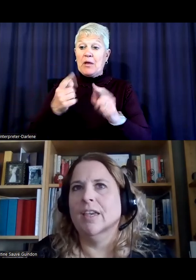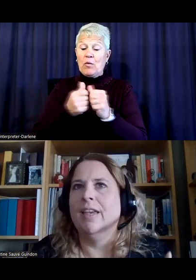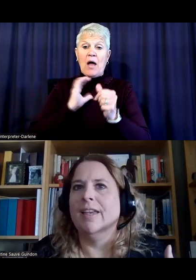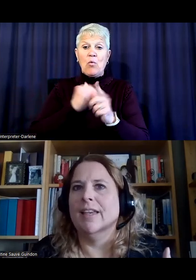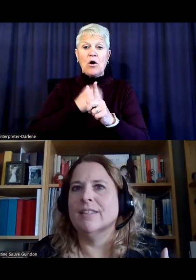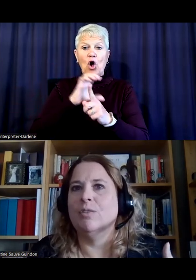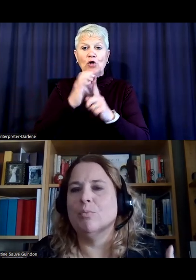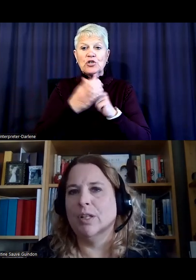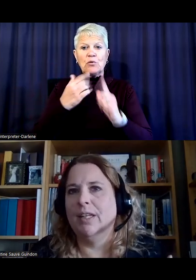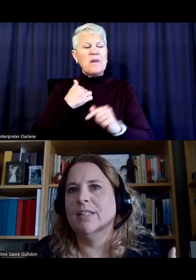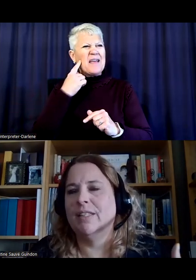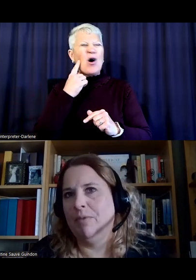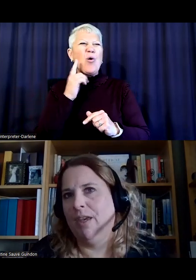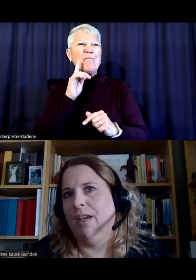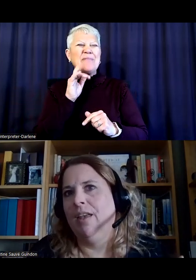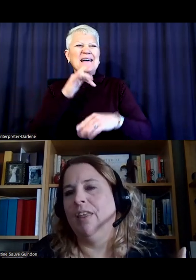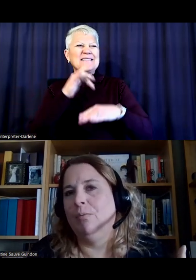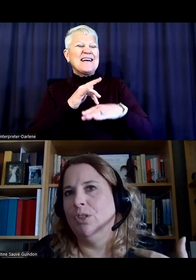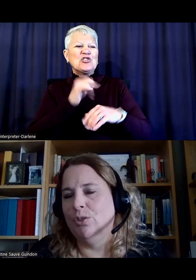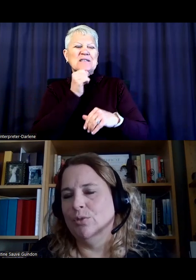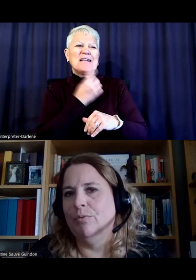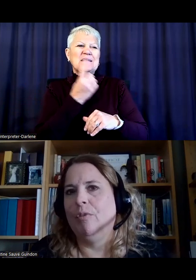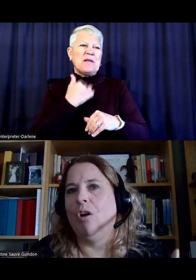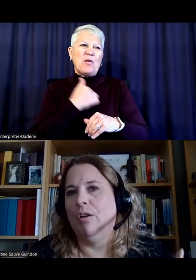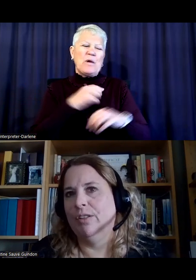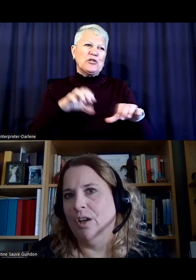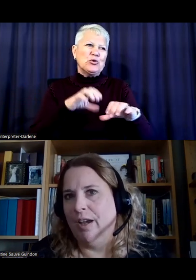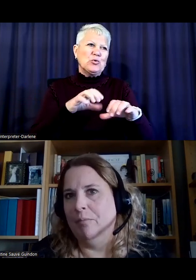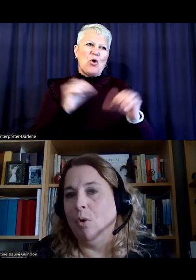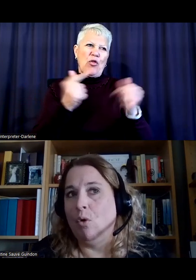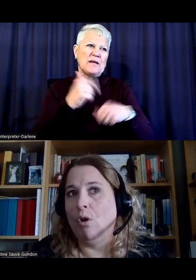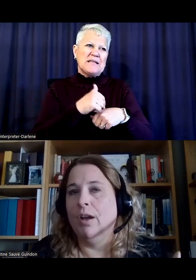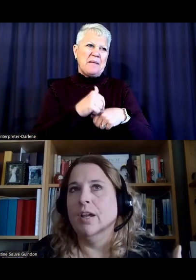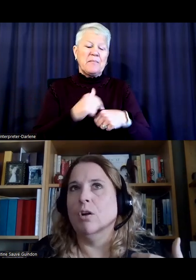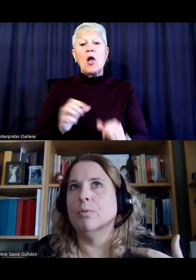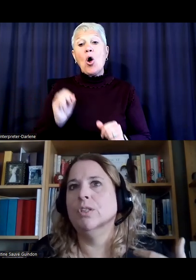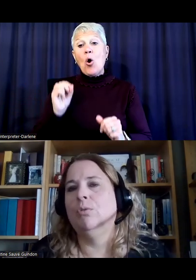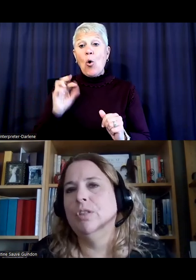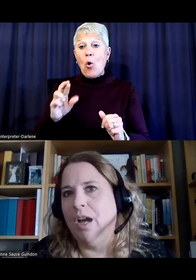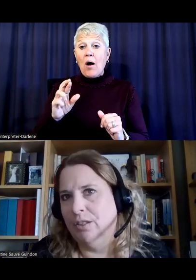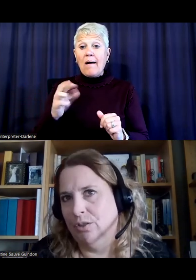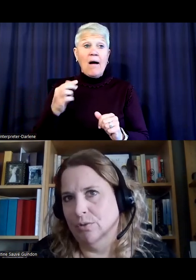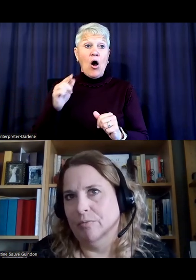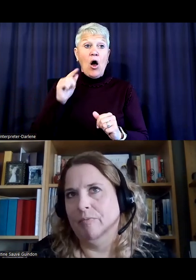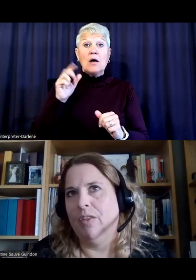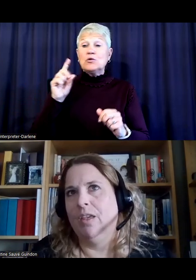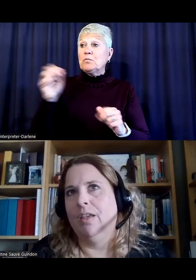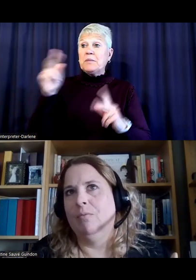think, is it really something that we do all the time? Or are we told not to